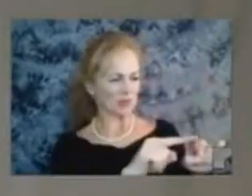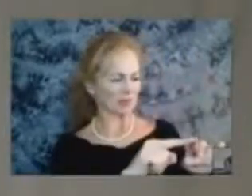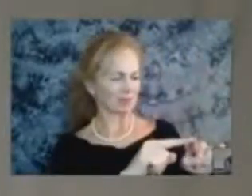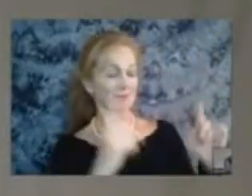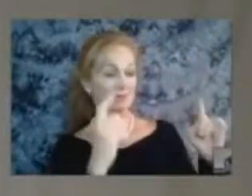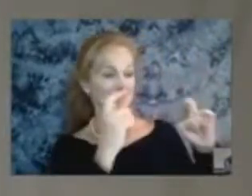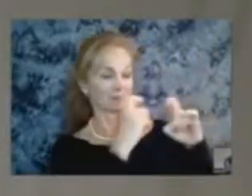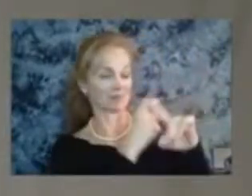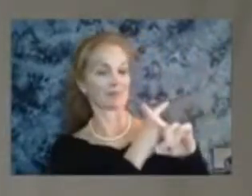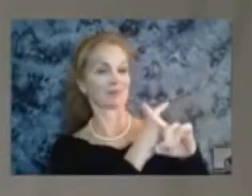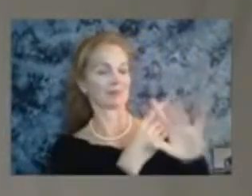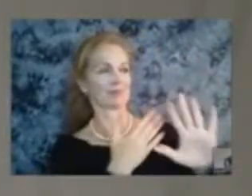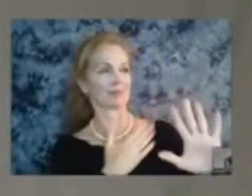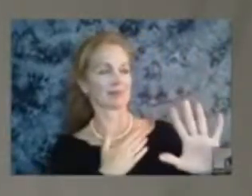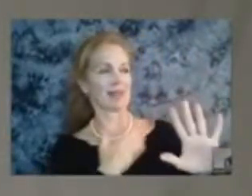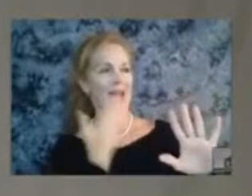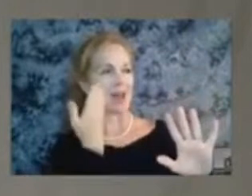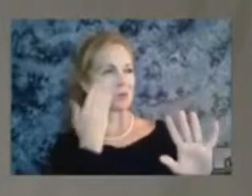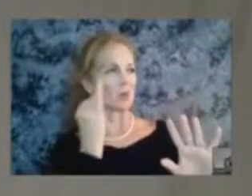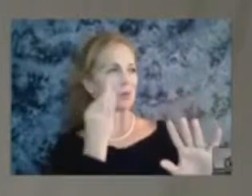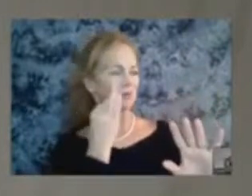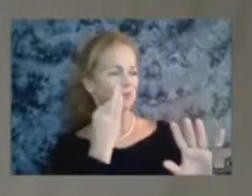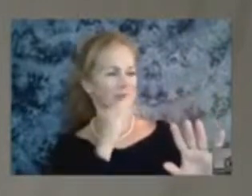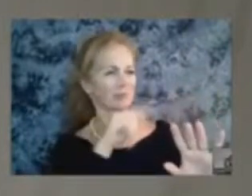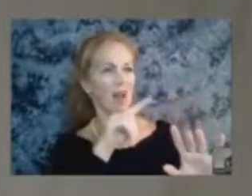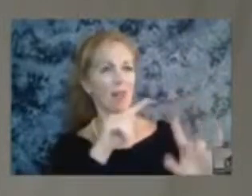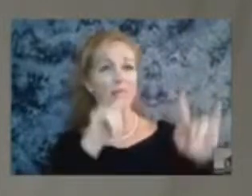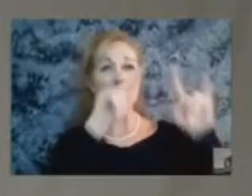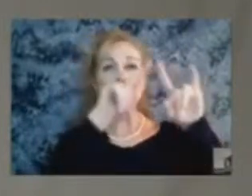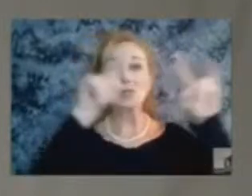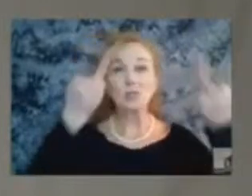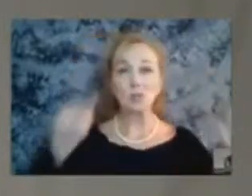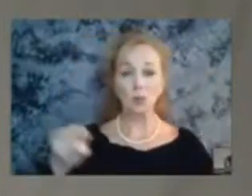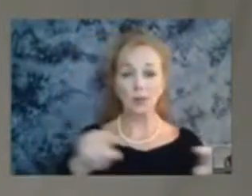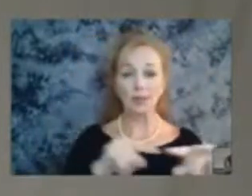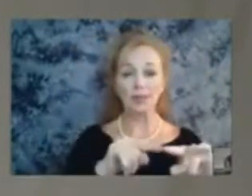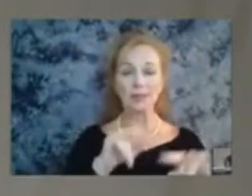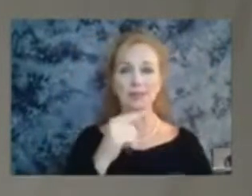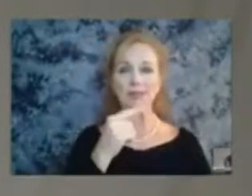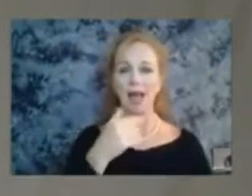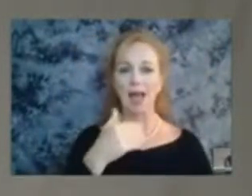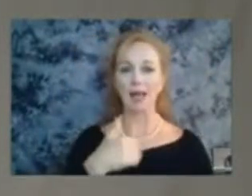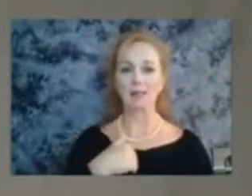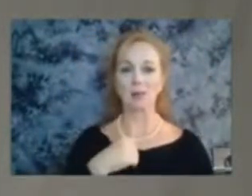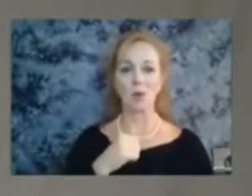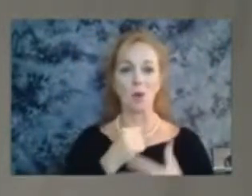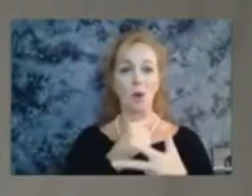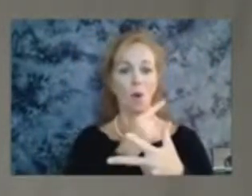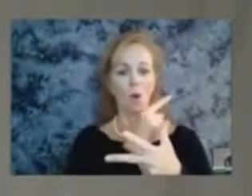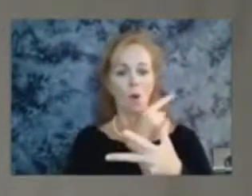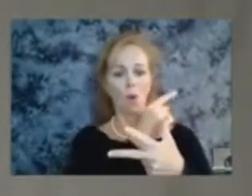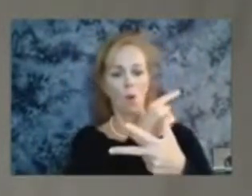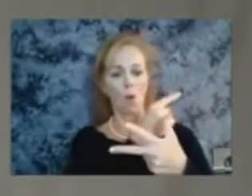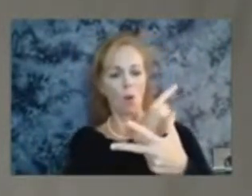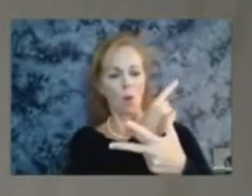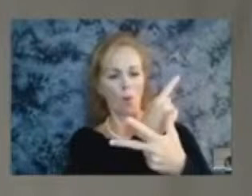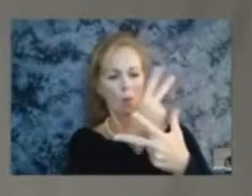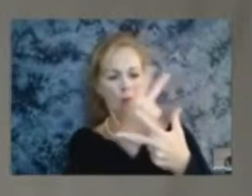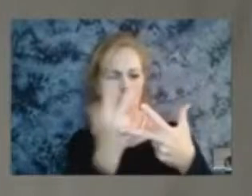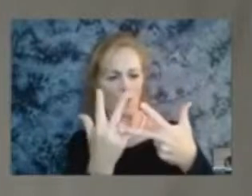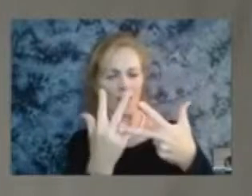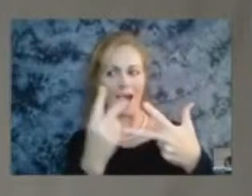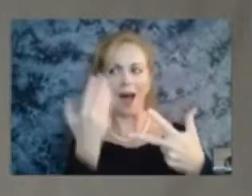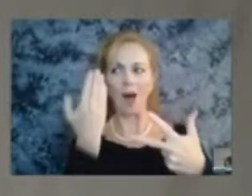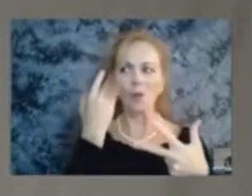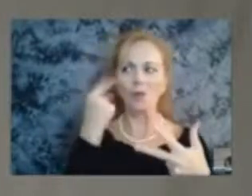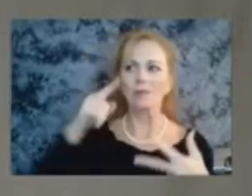And I don't know whether or not on the screen, I know the screen has all three, if the public is able to see that as